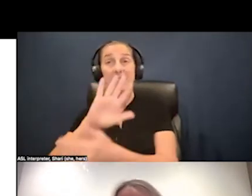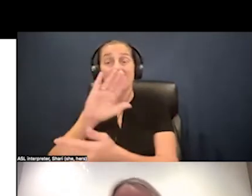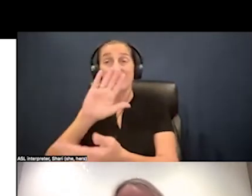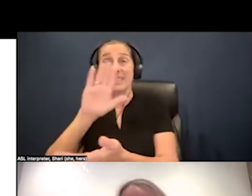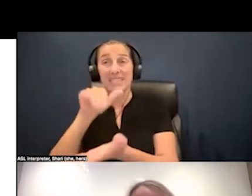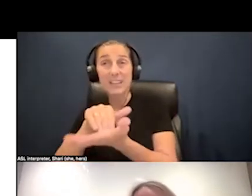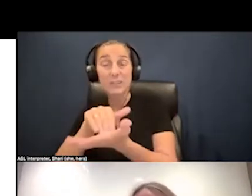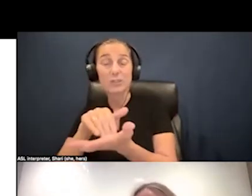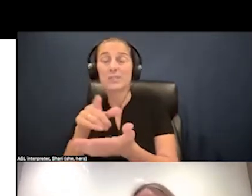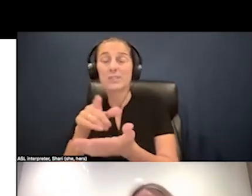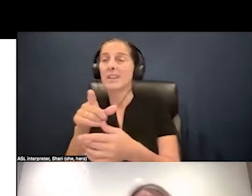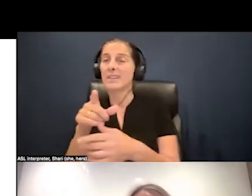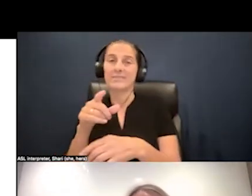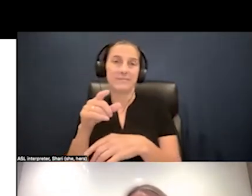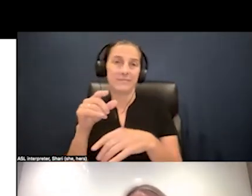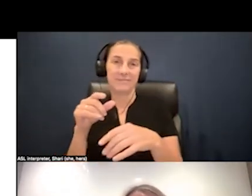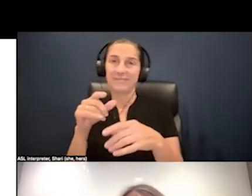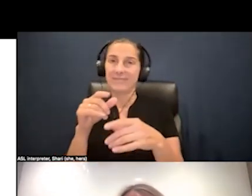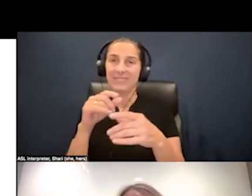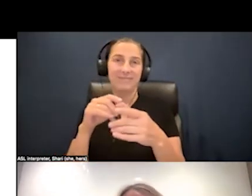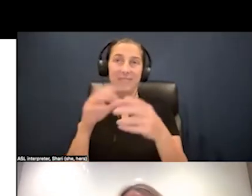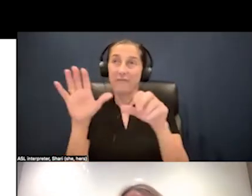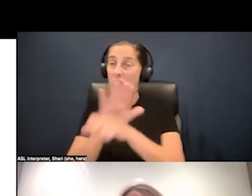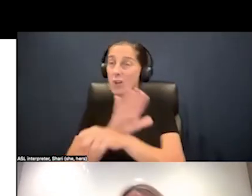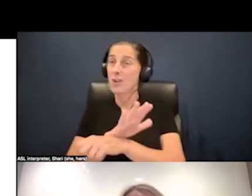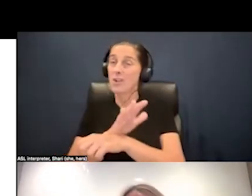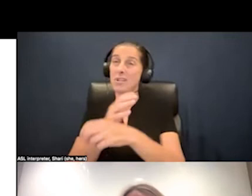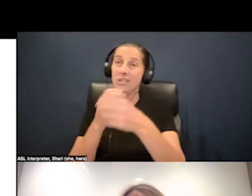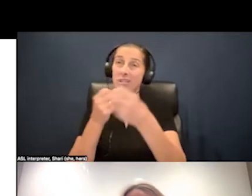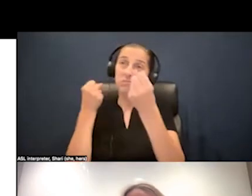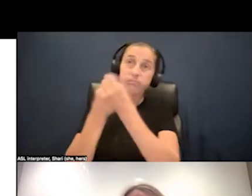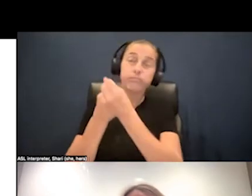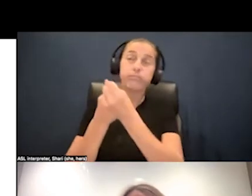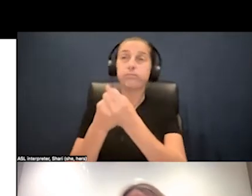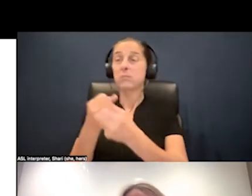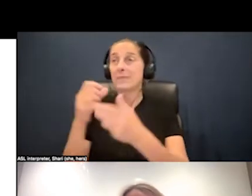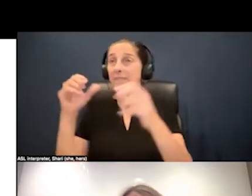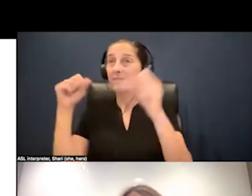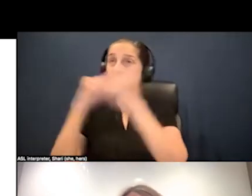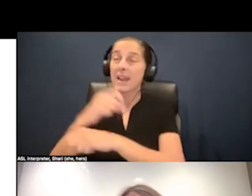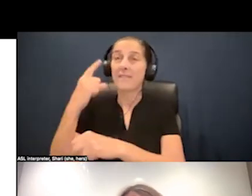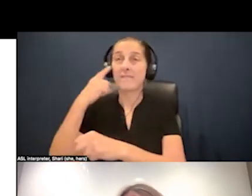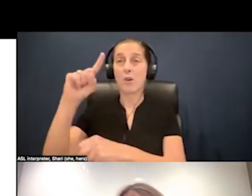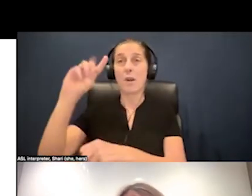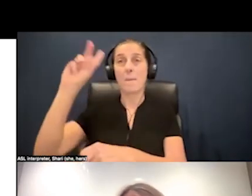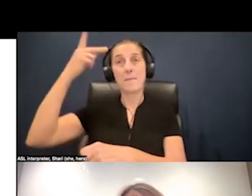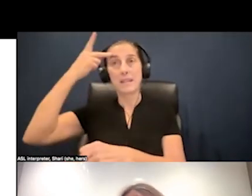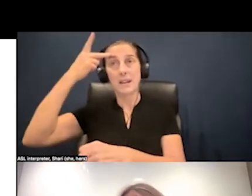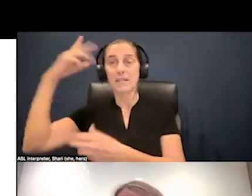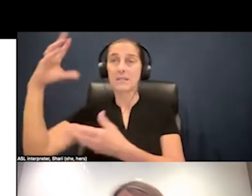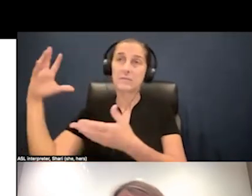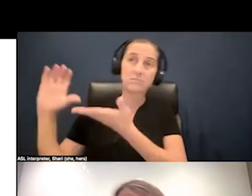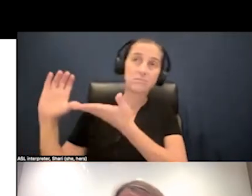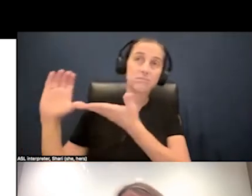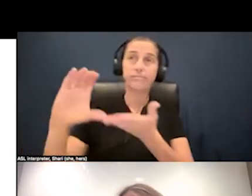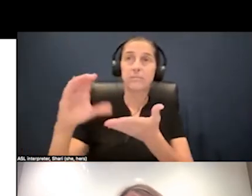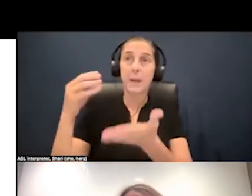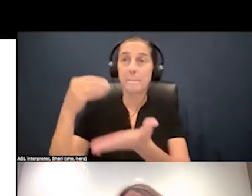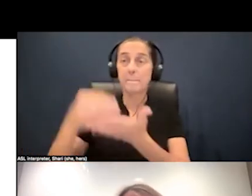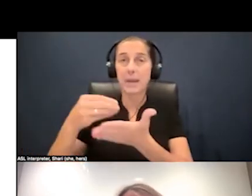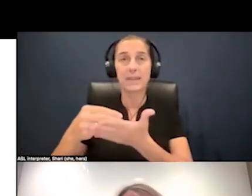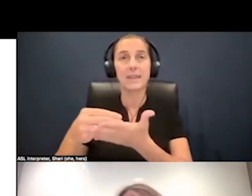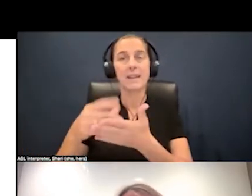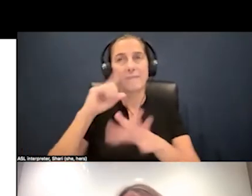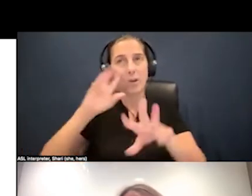health care and primary care. And so we need to expect that